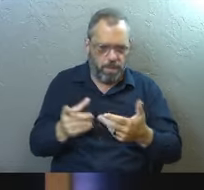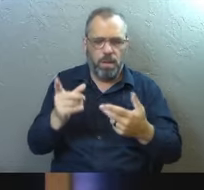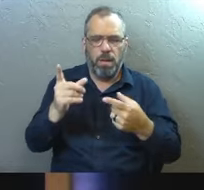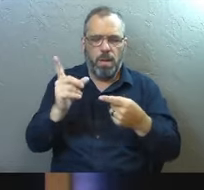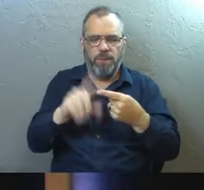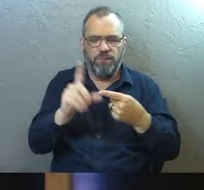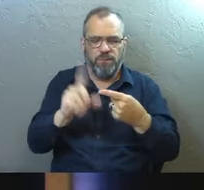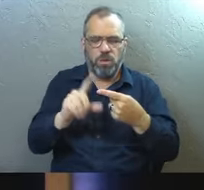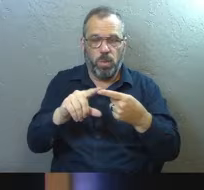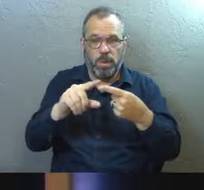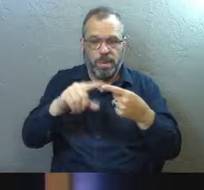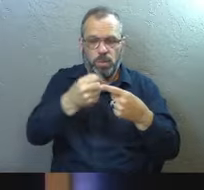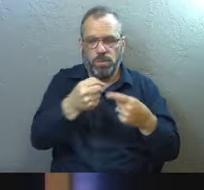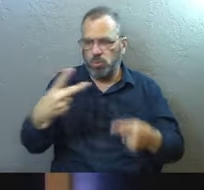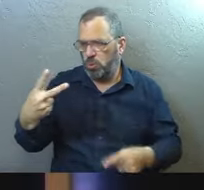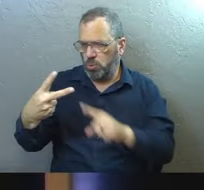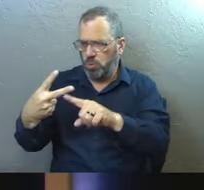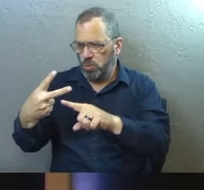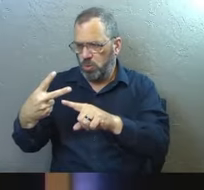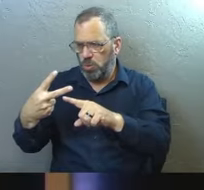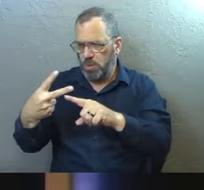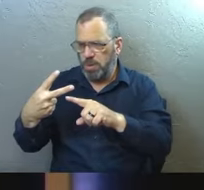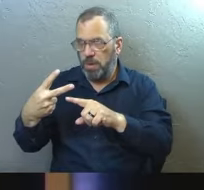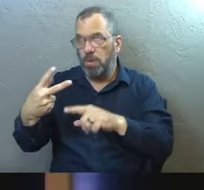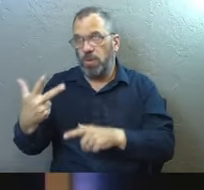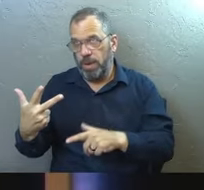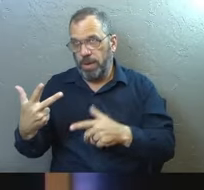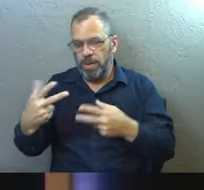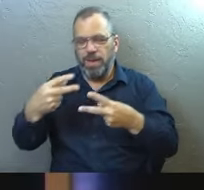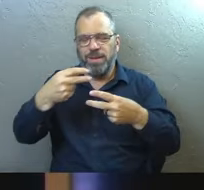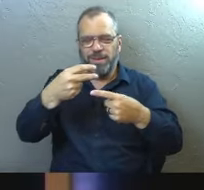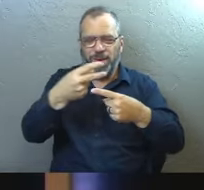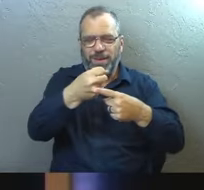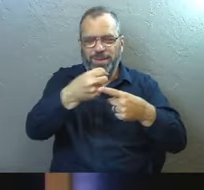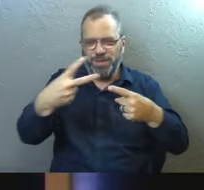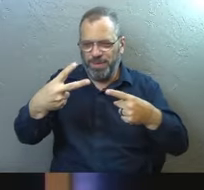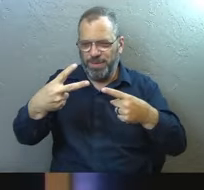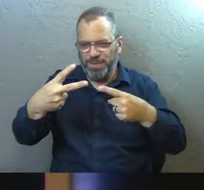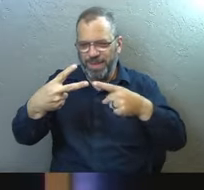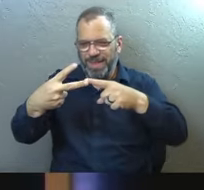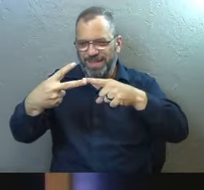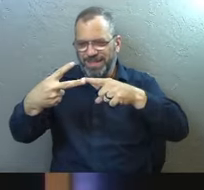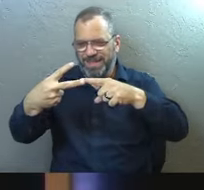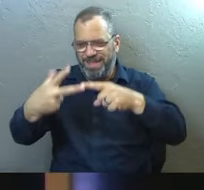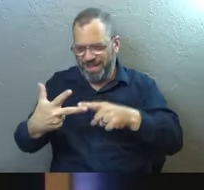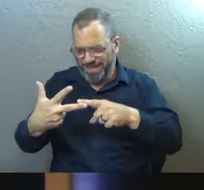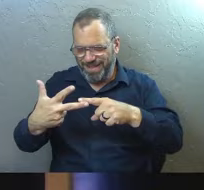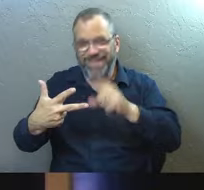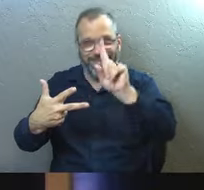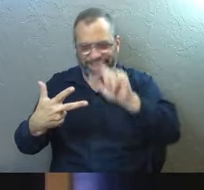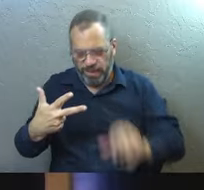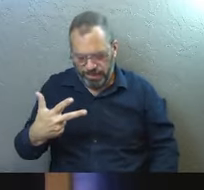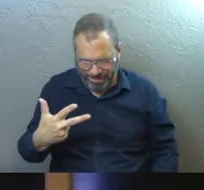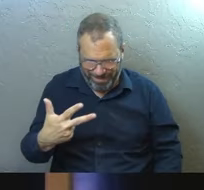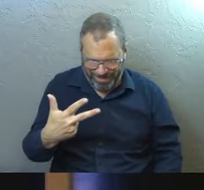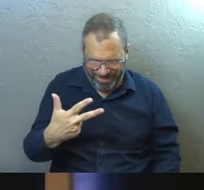first one is two things, but three things sounds better. So I put two things together in one so that I have three things instead of four